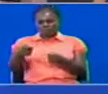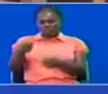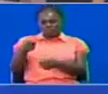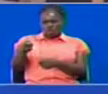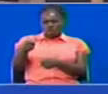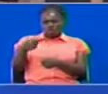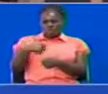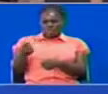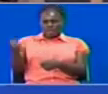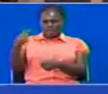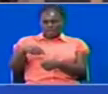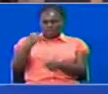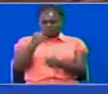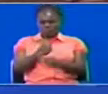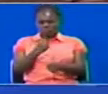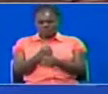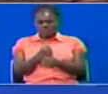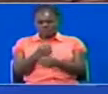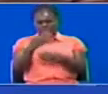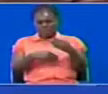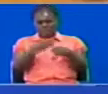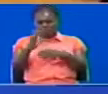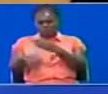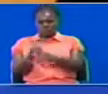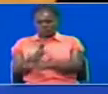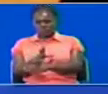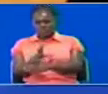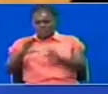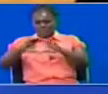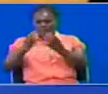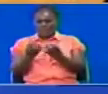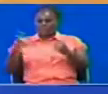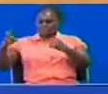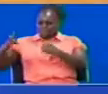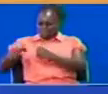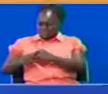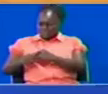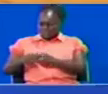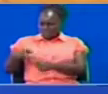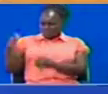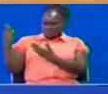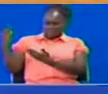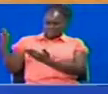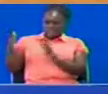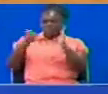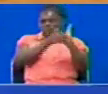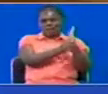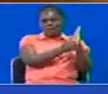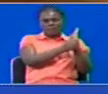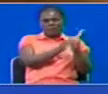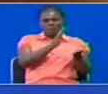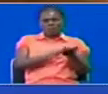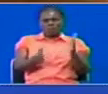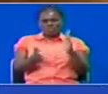nili come, nikafika, nikatengeneza equipment za video. For a class A dropout, Paul is living proof that skills that even